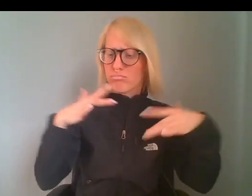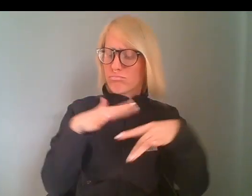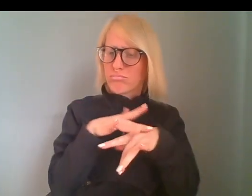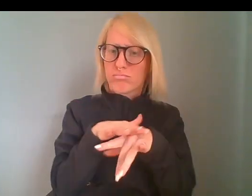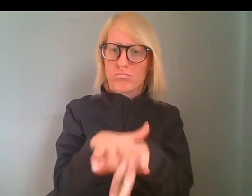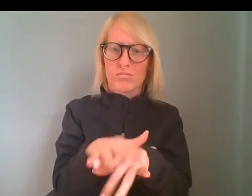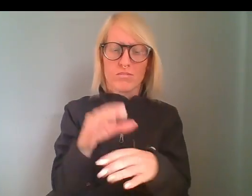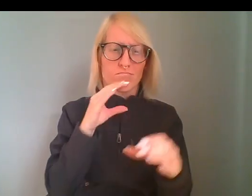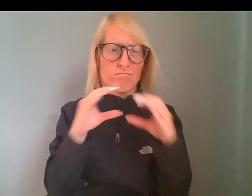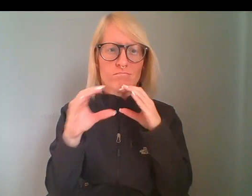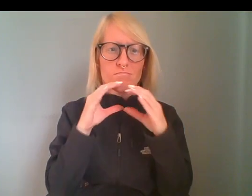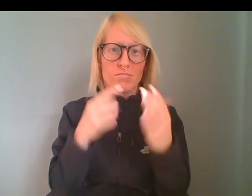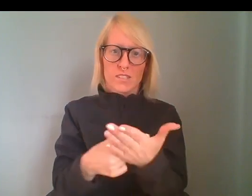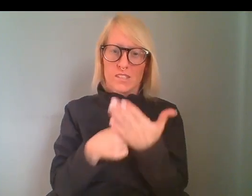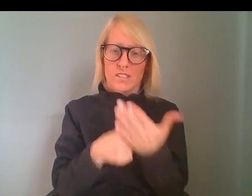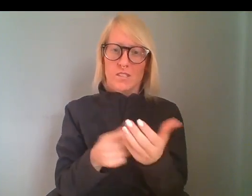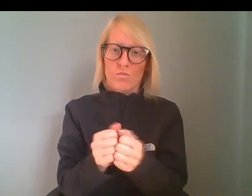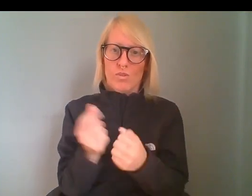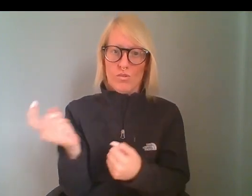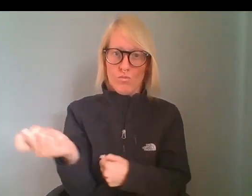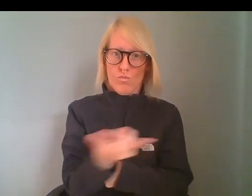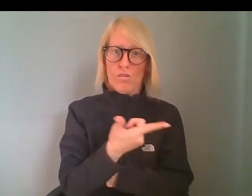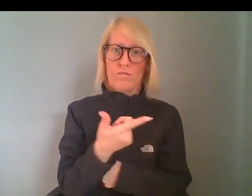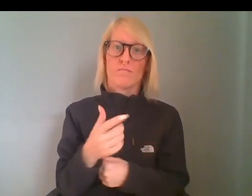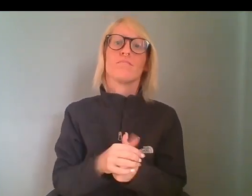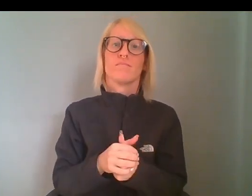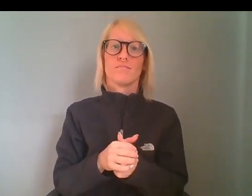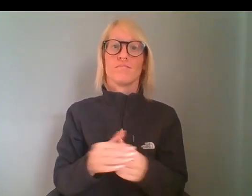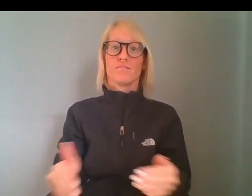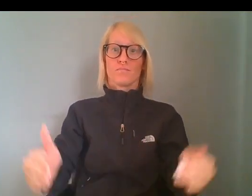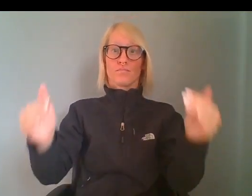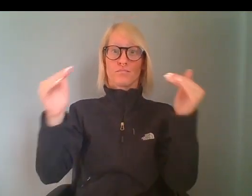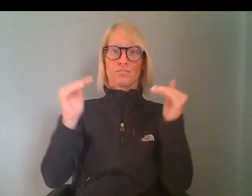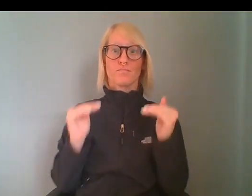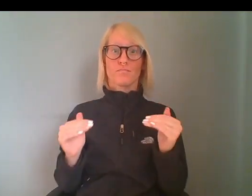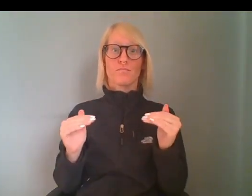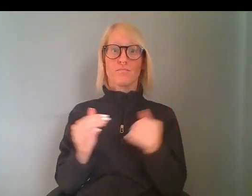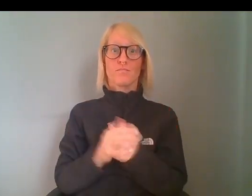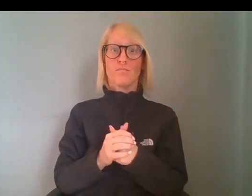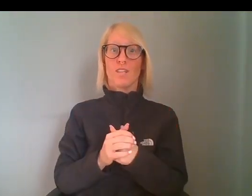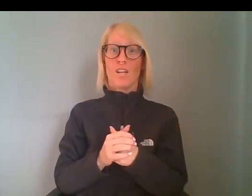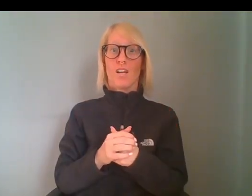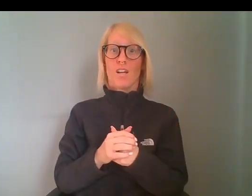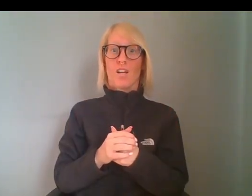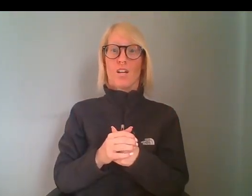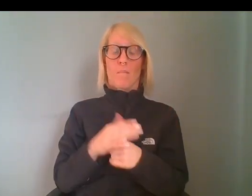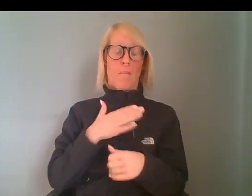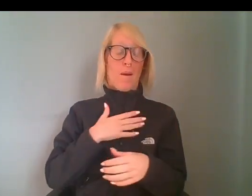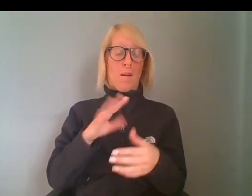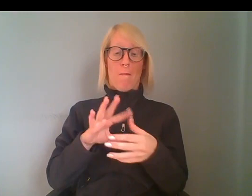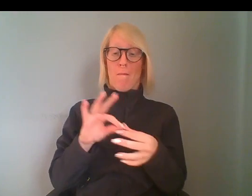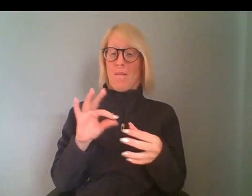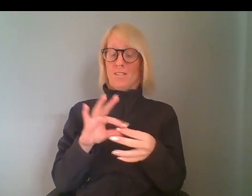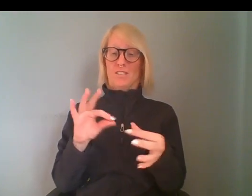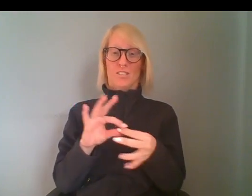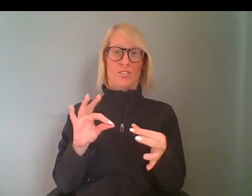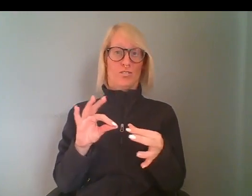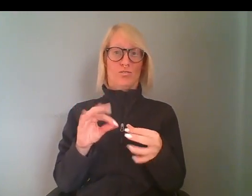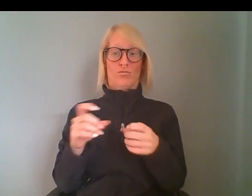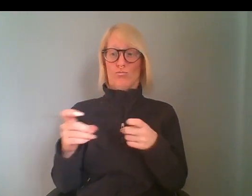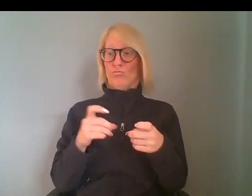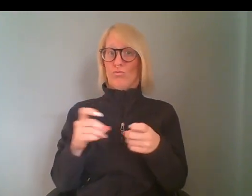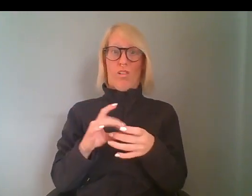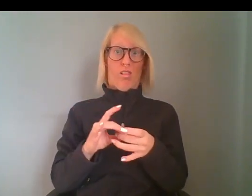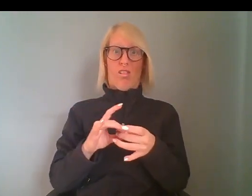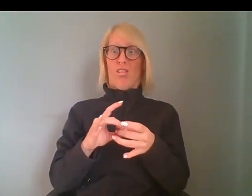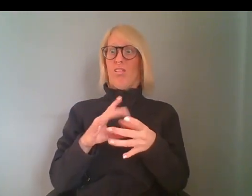This question is a big one that I get asked when I do this presentation, is I'm losing control of my message. you can't control what people say